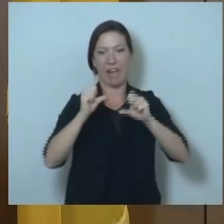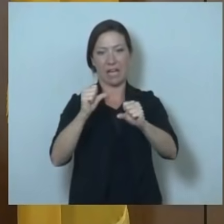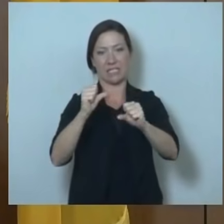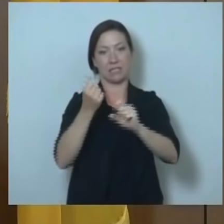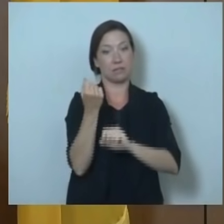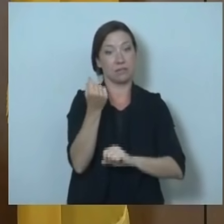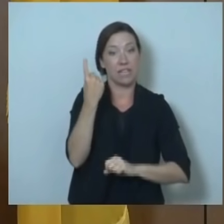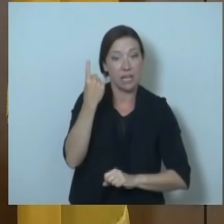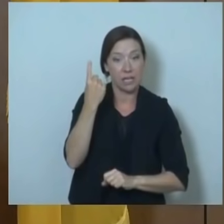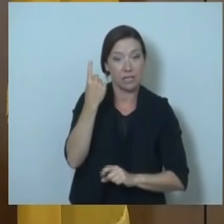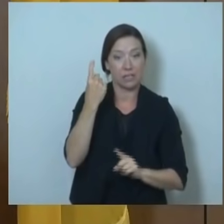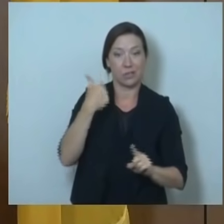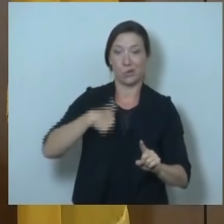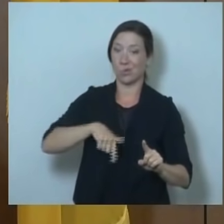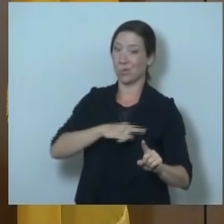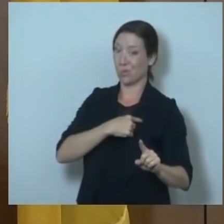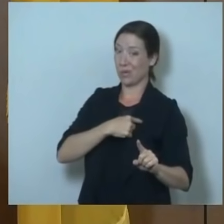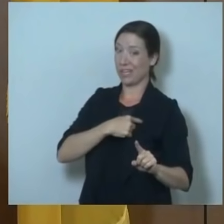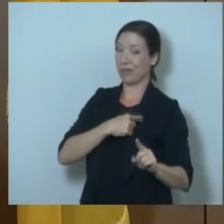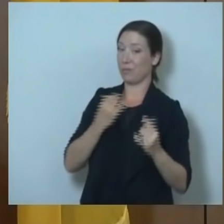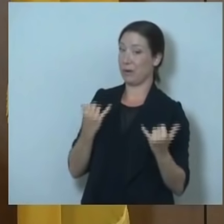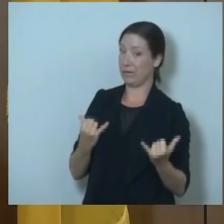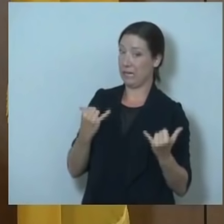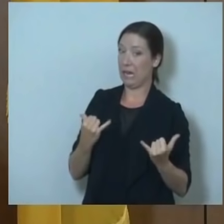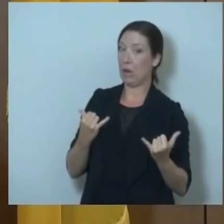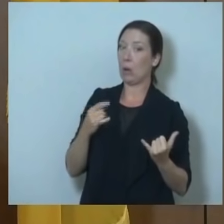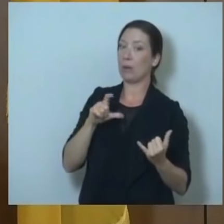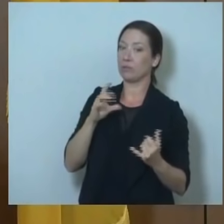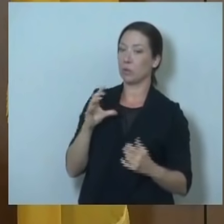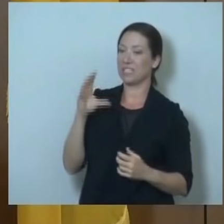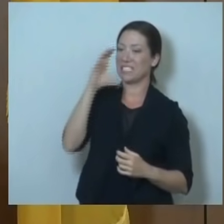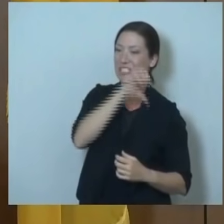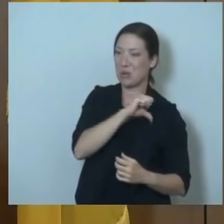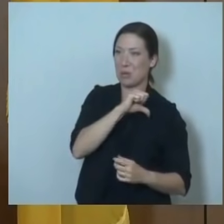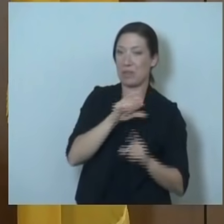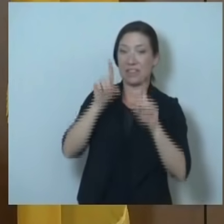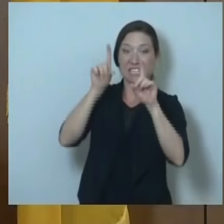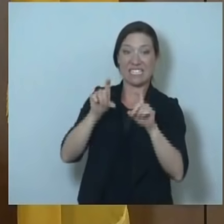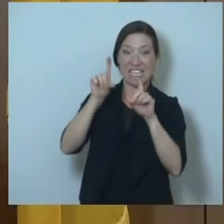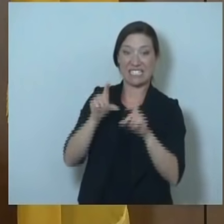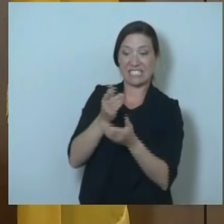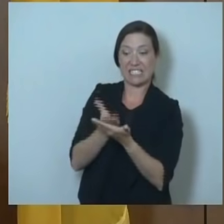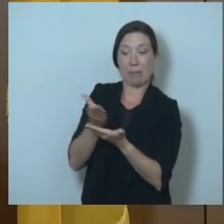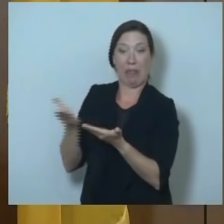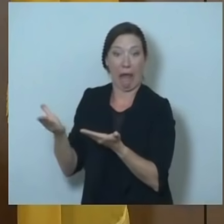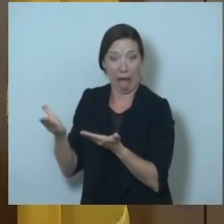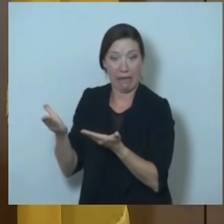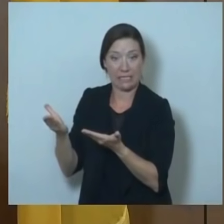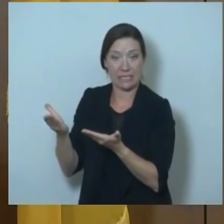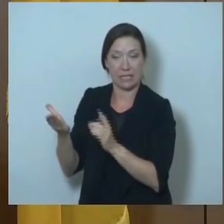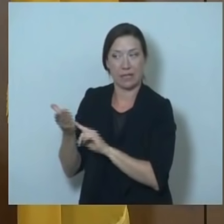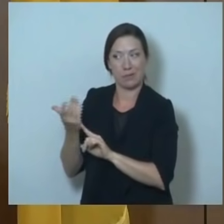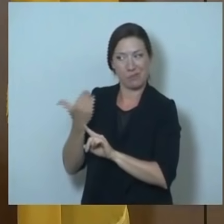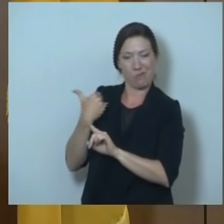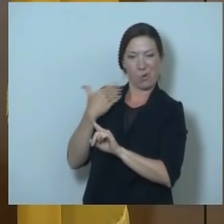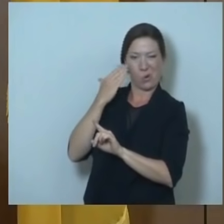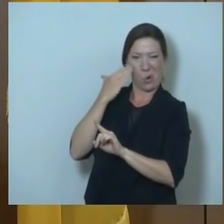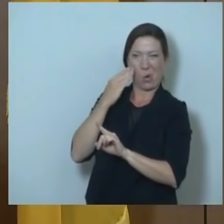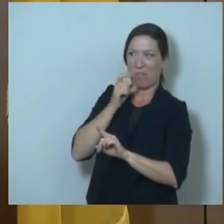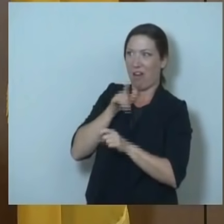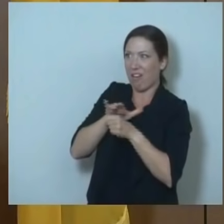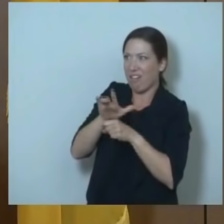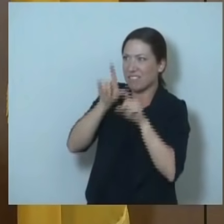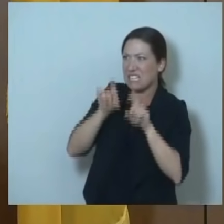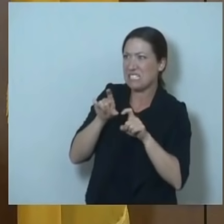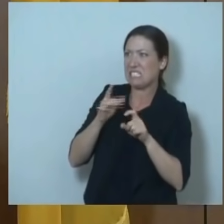high degree of confidence, assuming that the supplies for testing that were really choked before are not going to get choked